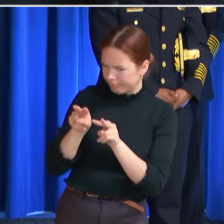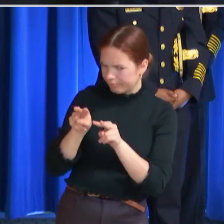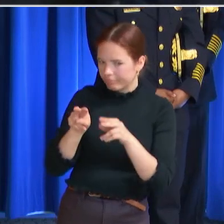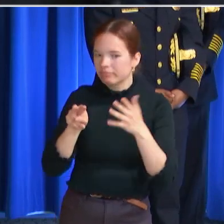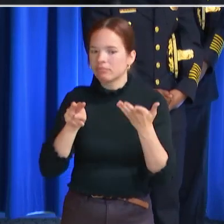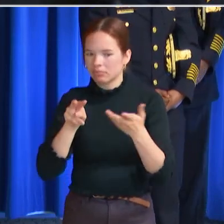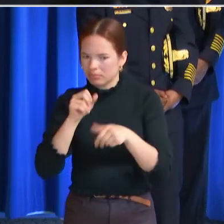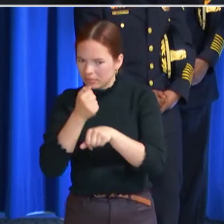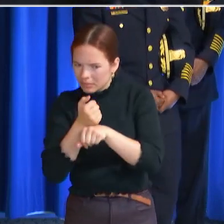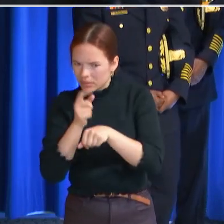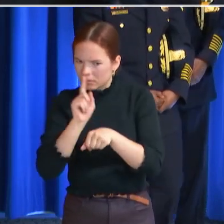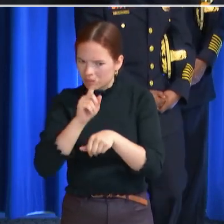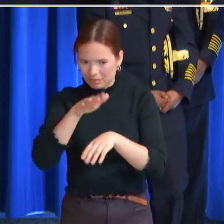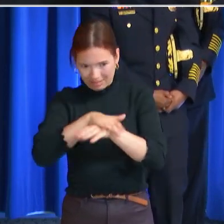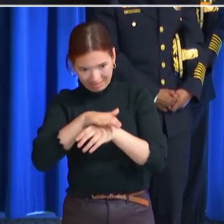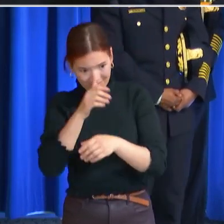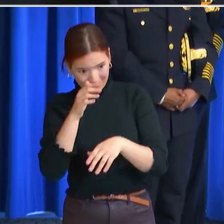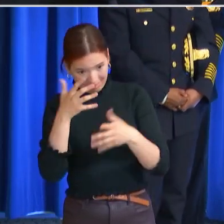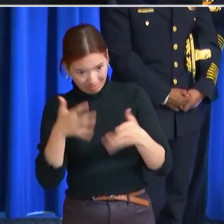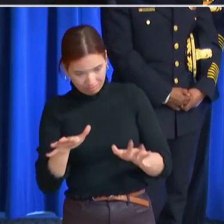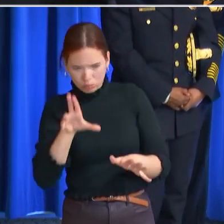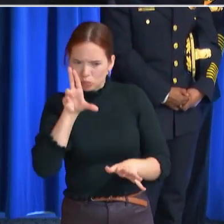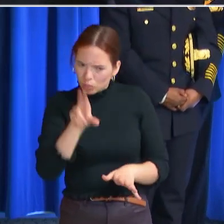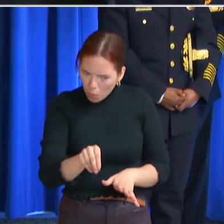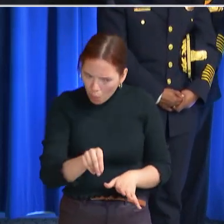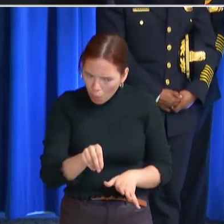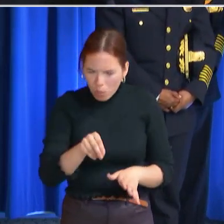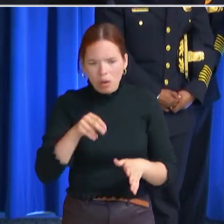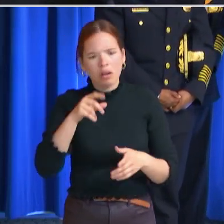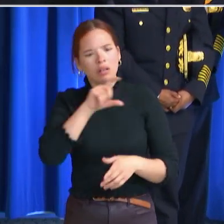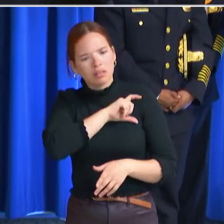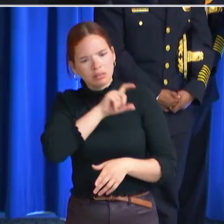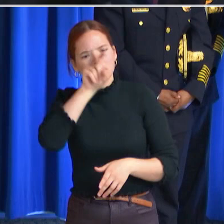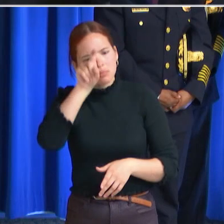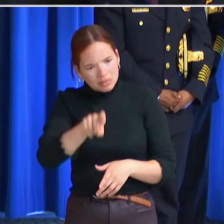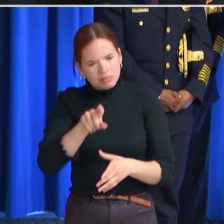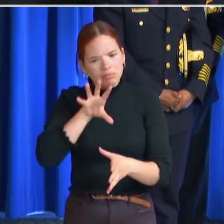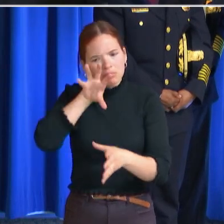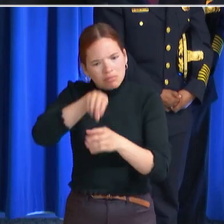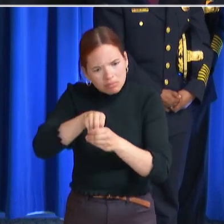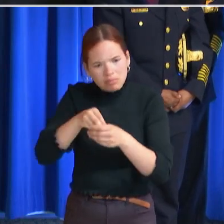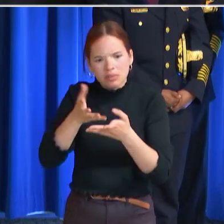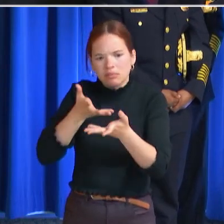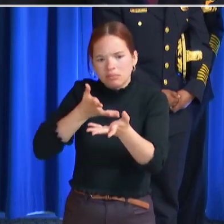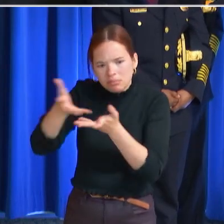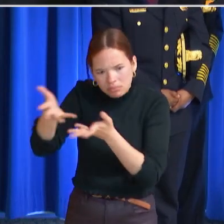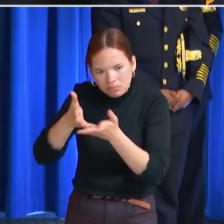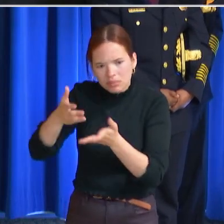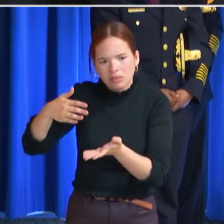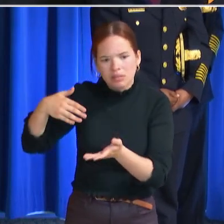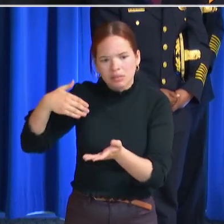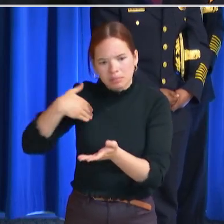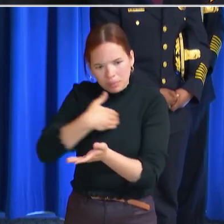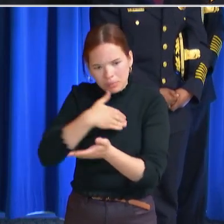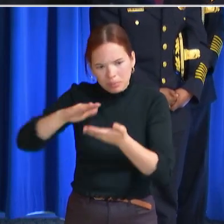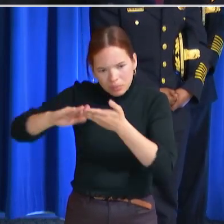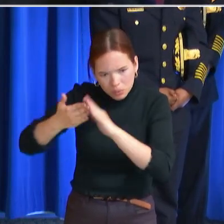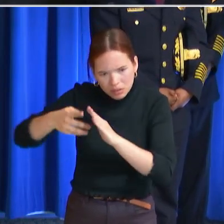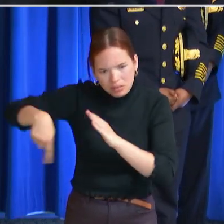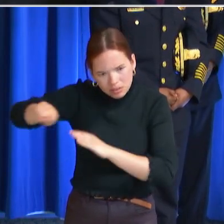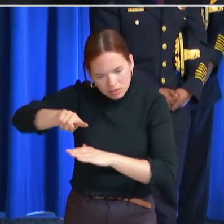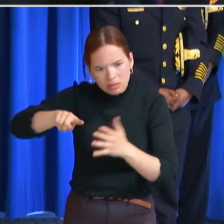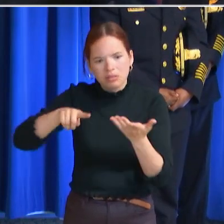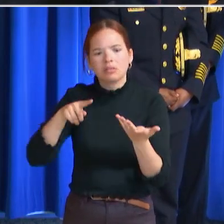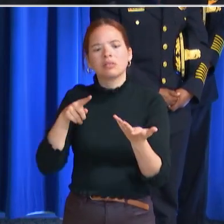but officers actually meaningfully engaging communities for periods of time throughout the course of their tour of duty,